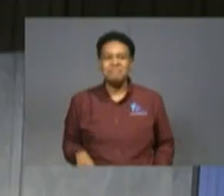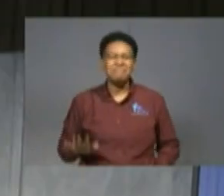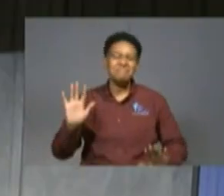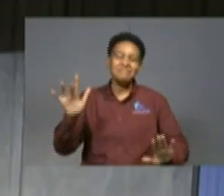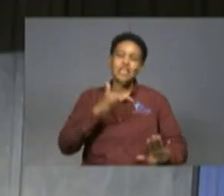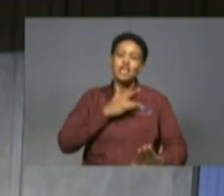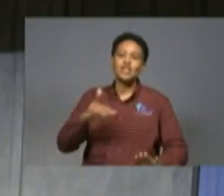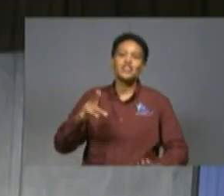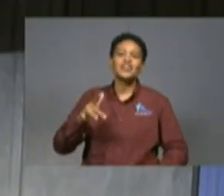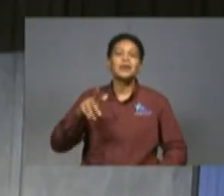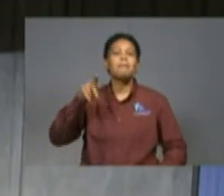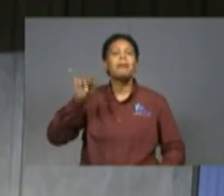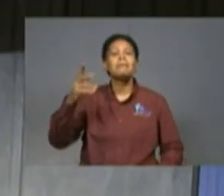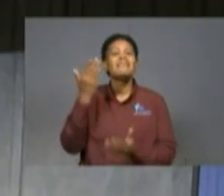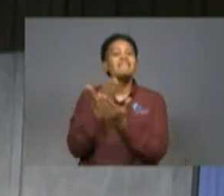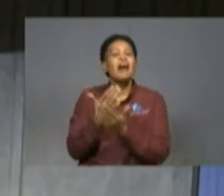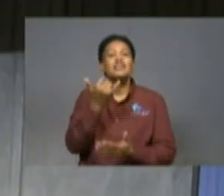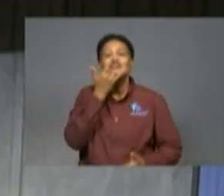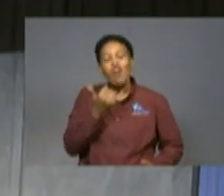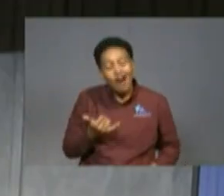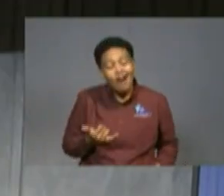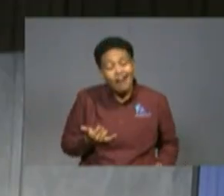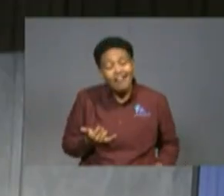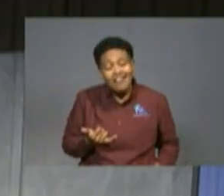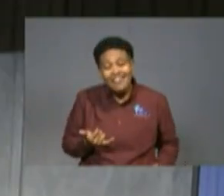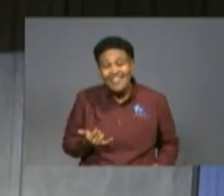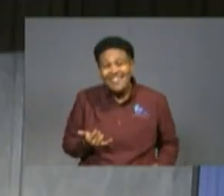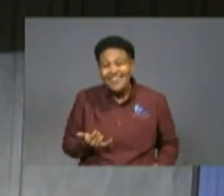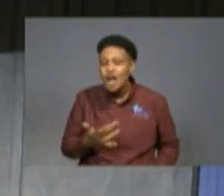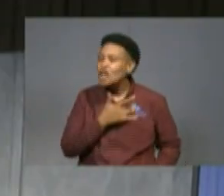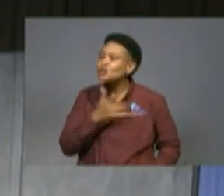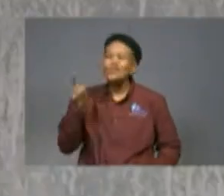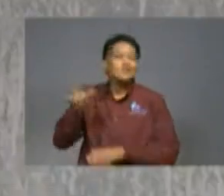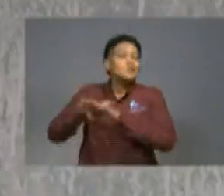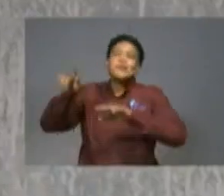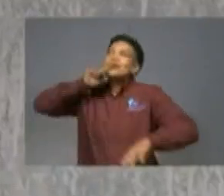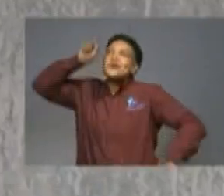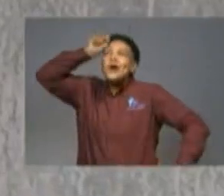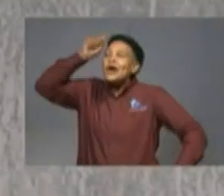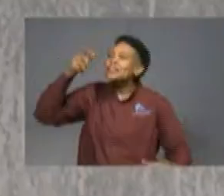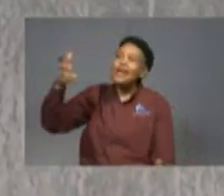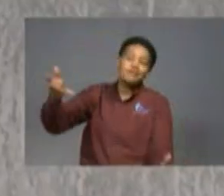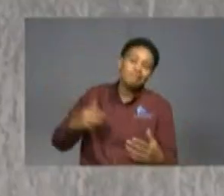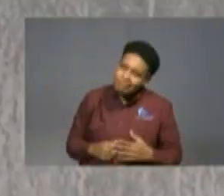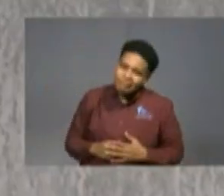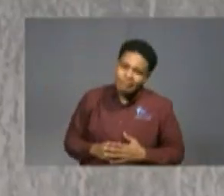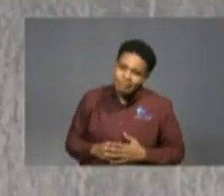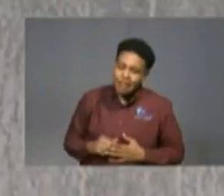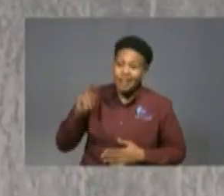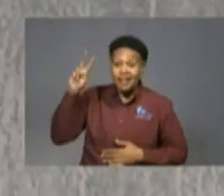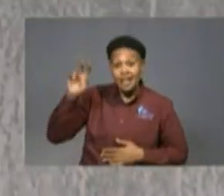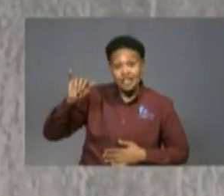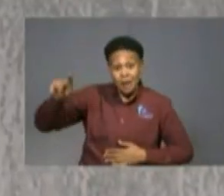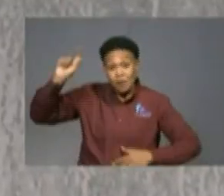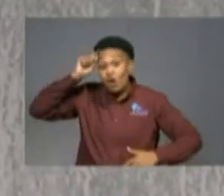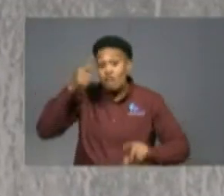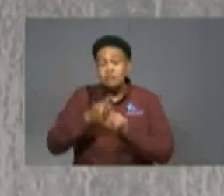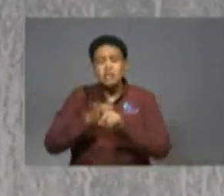PNP gets their facts wrong. As usual, they just don't get it. The Jamaica Labour Party government has